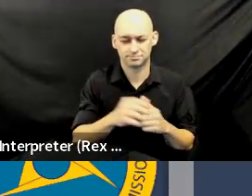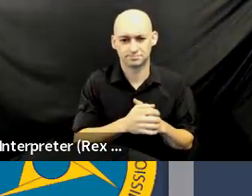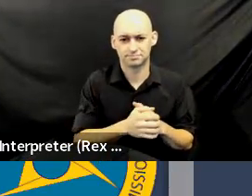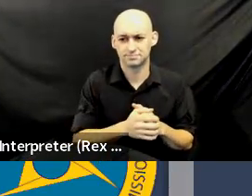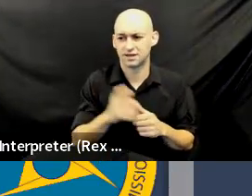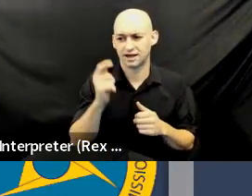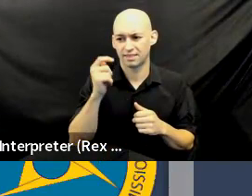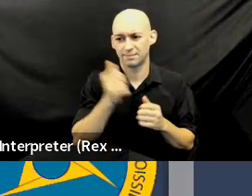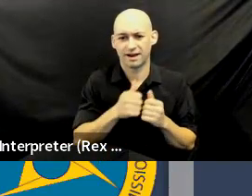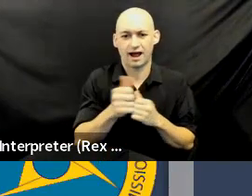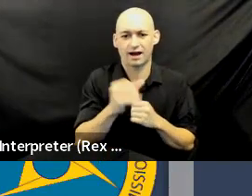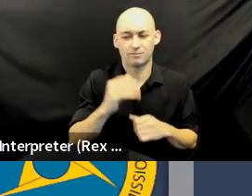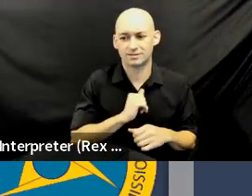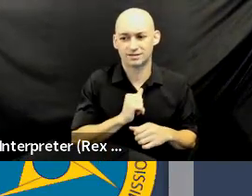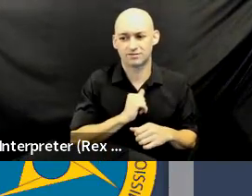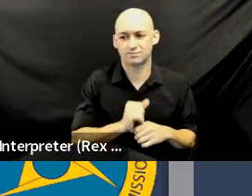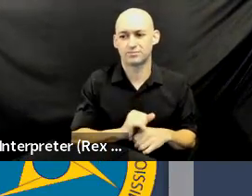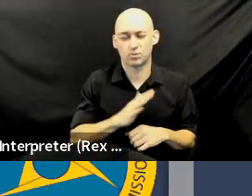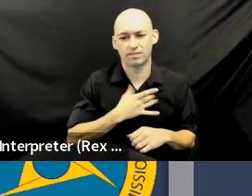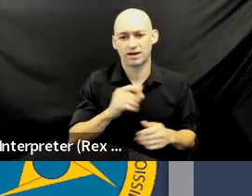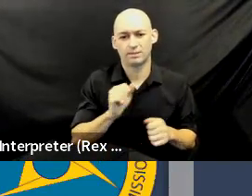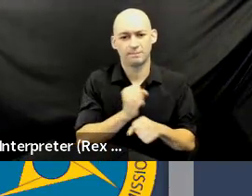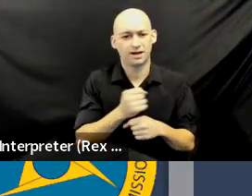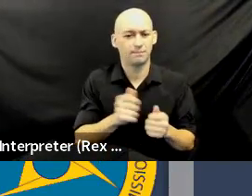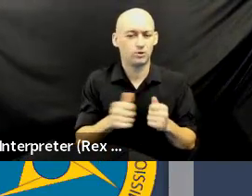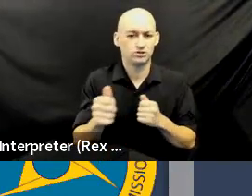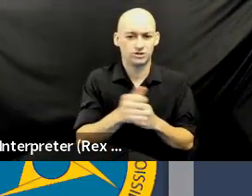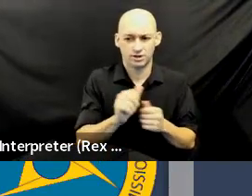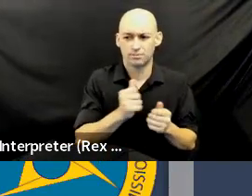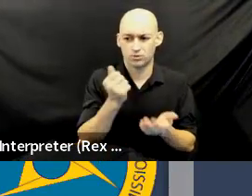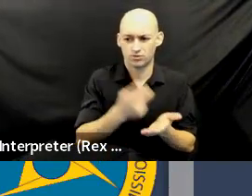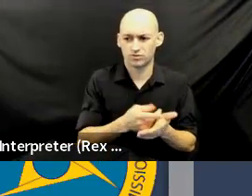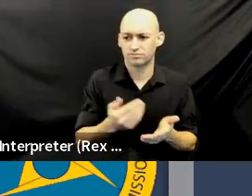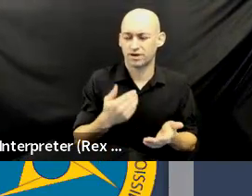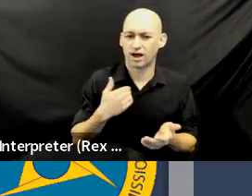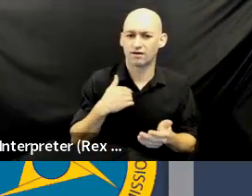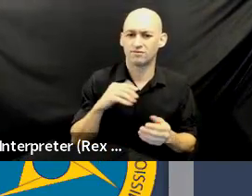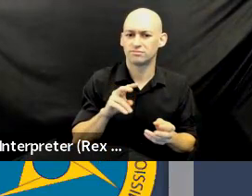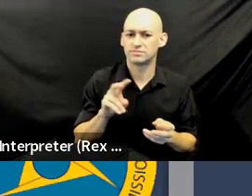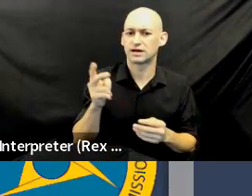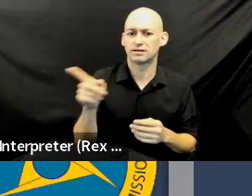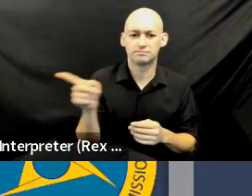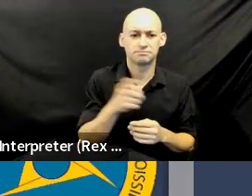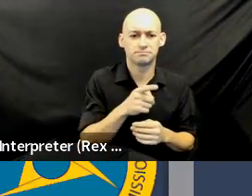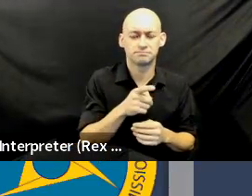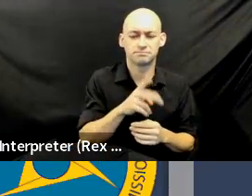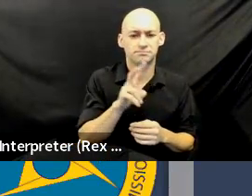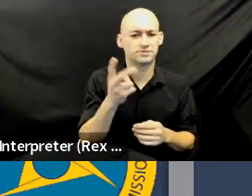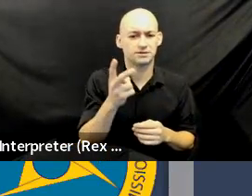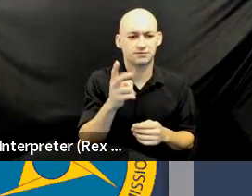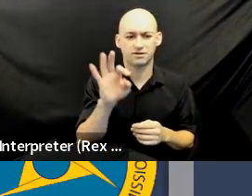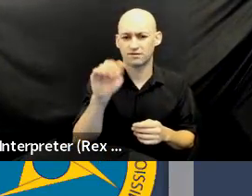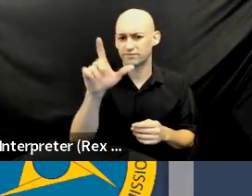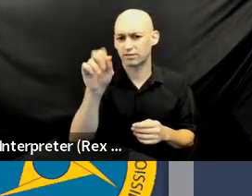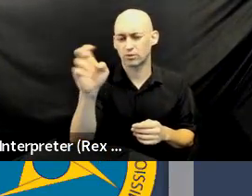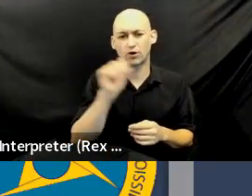okay. So I would like to make a motion that we approve. Do I have a second? Second. Second, Falcone. All